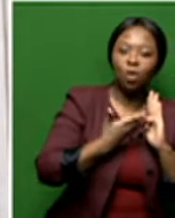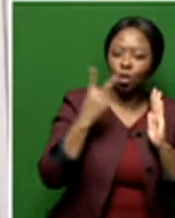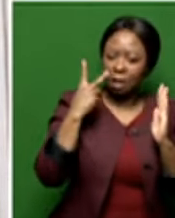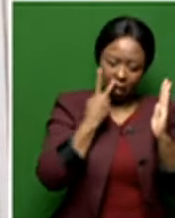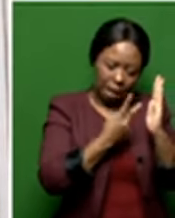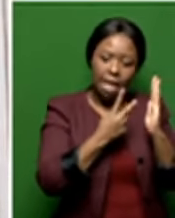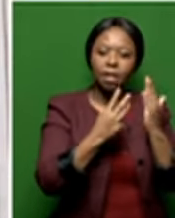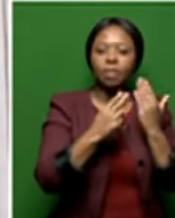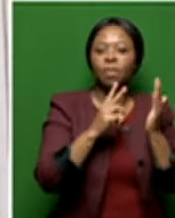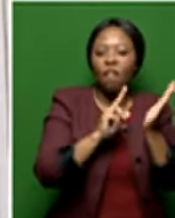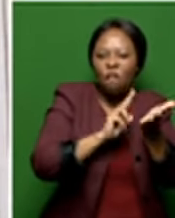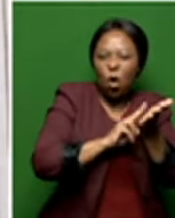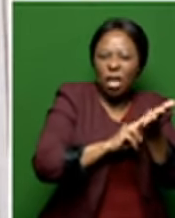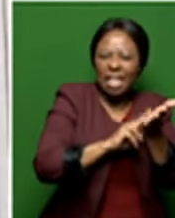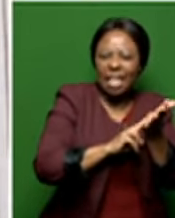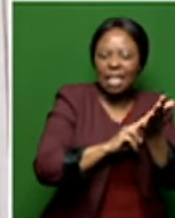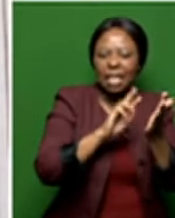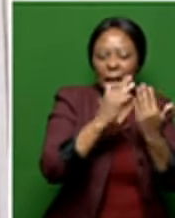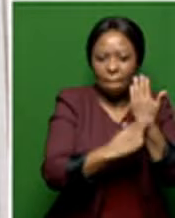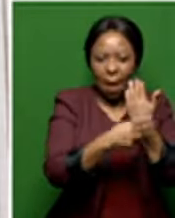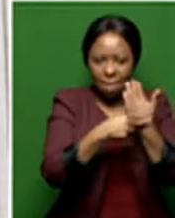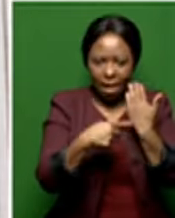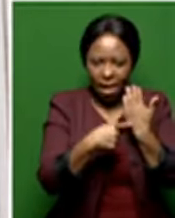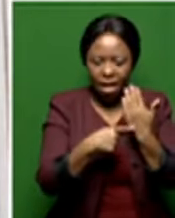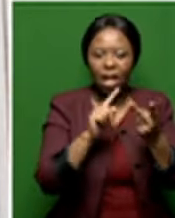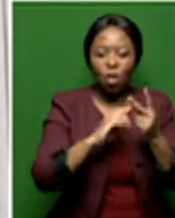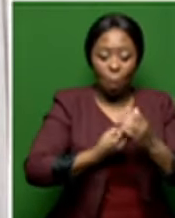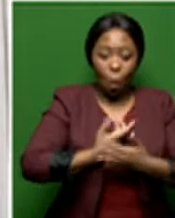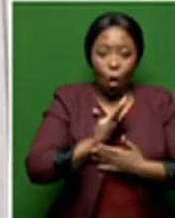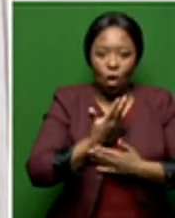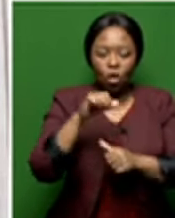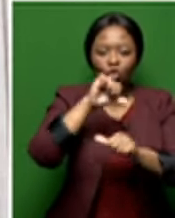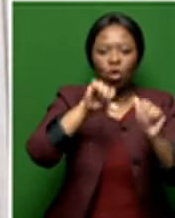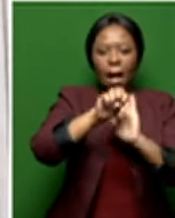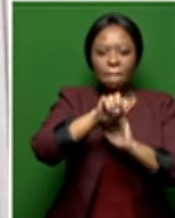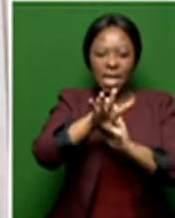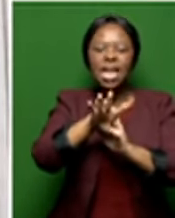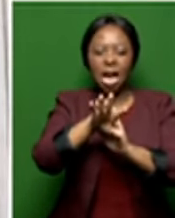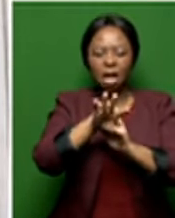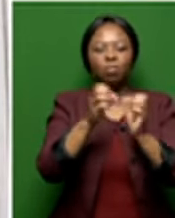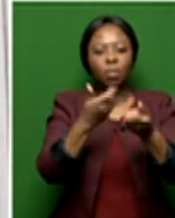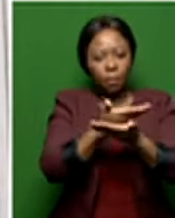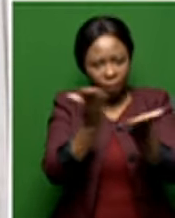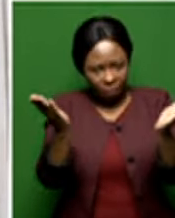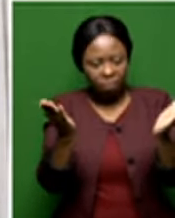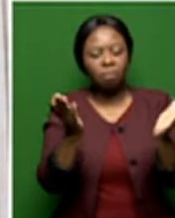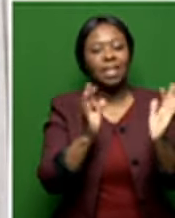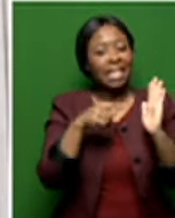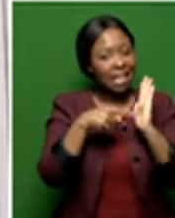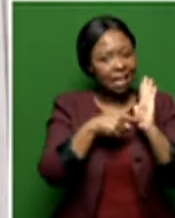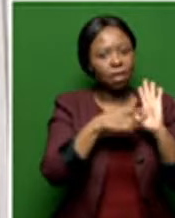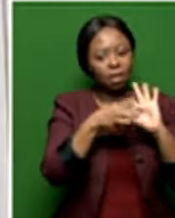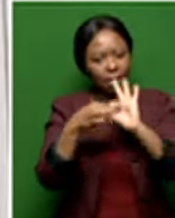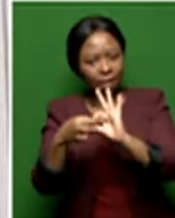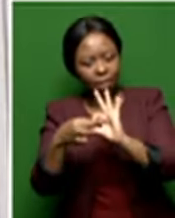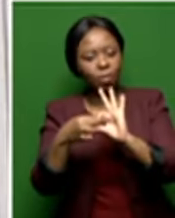a verse that speaks to it. In all the poetry that I take out on social media, there are verses that speak to it. So it's referring to the summary